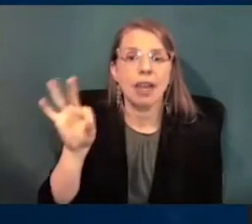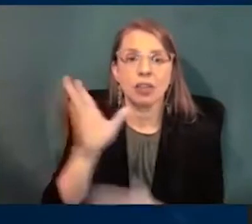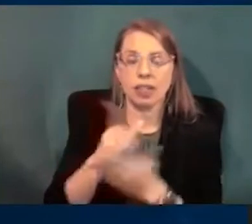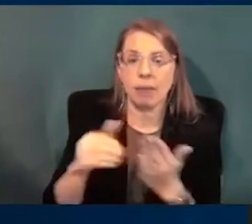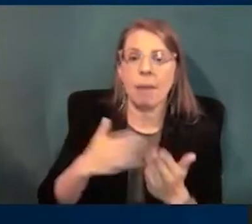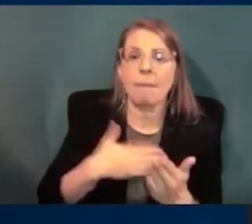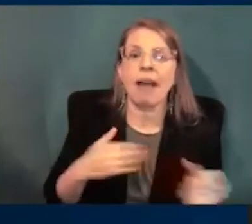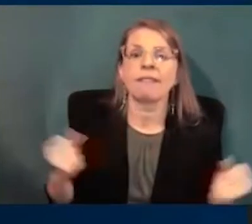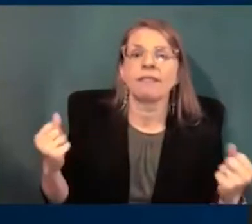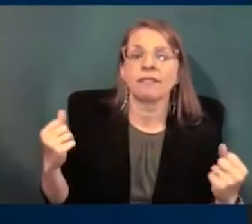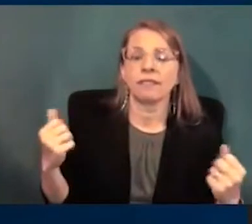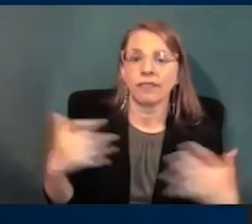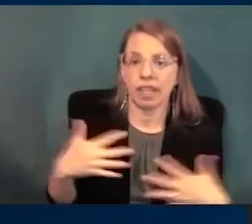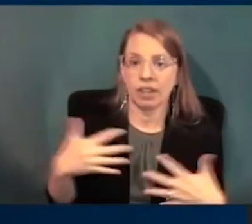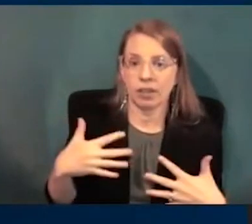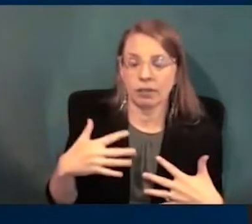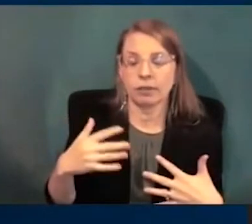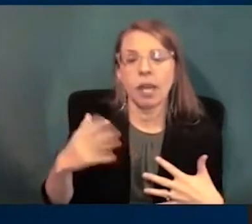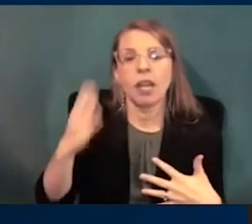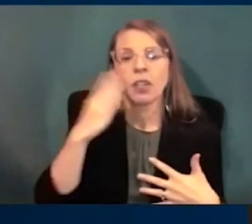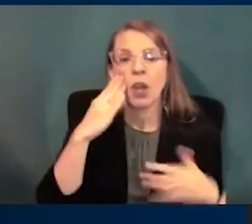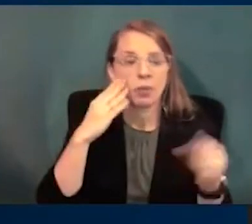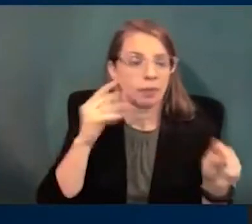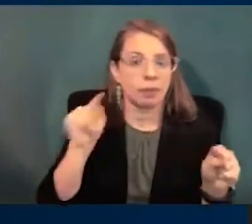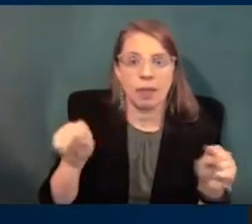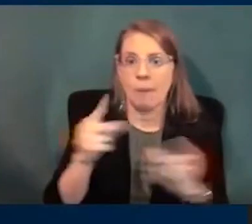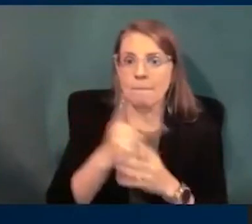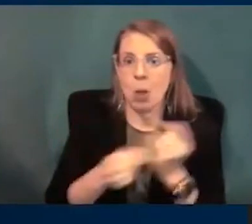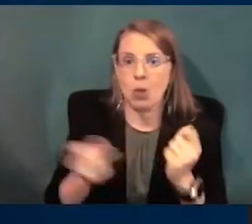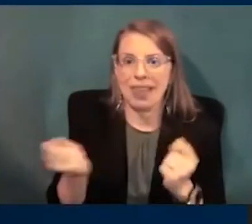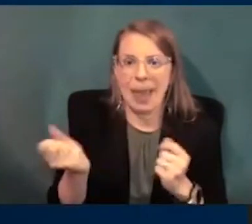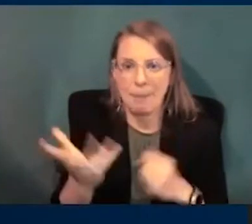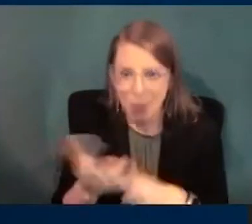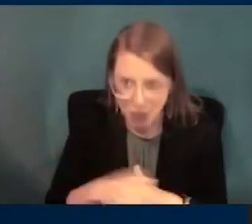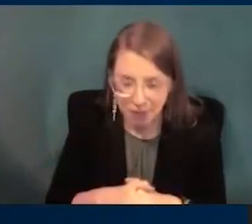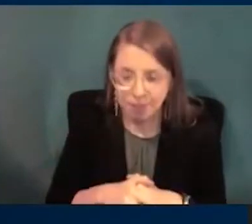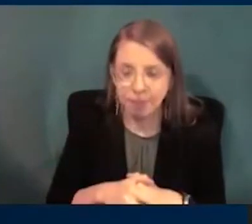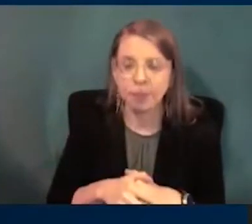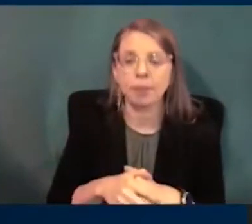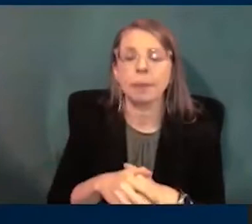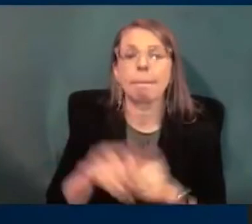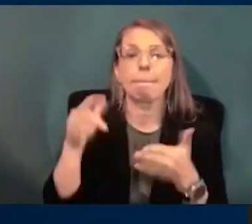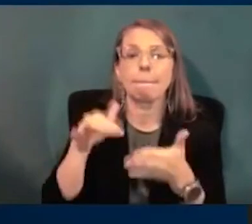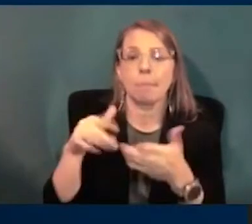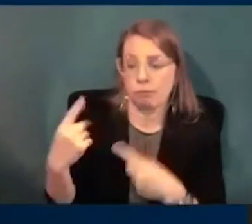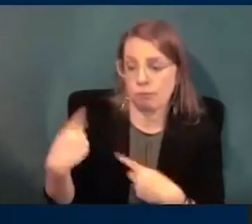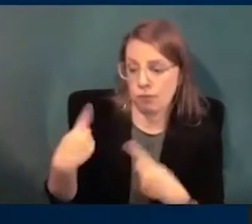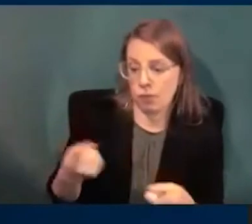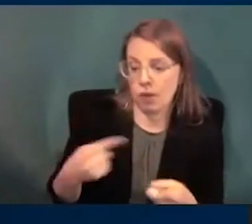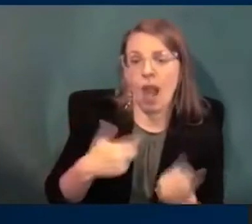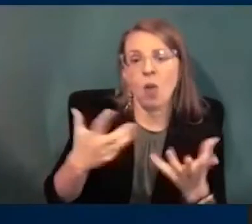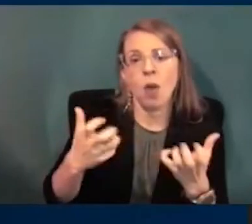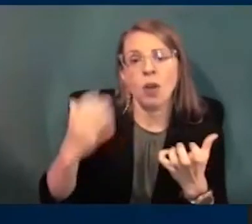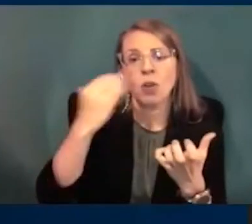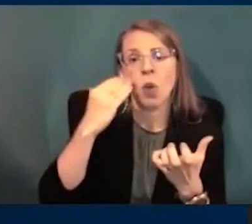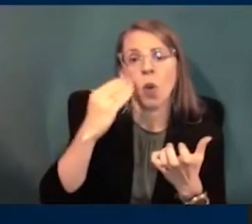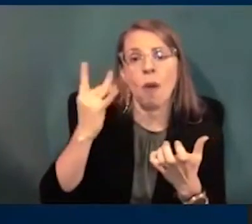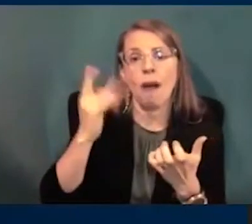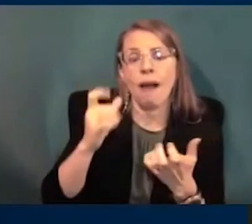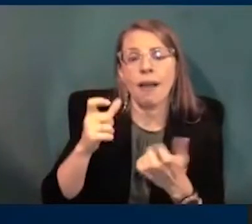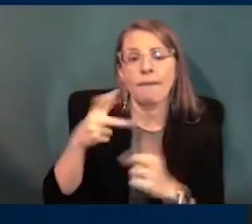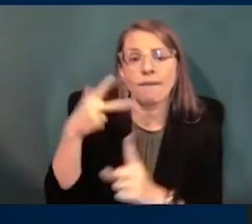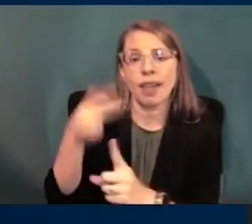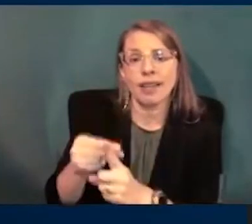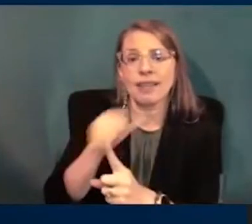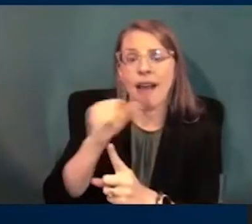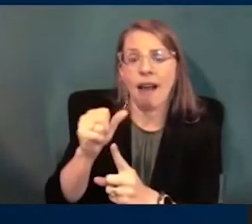it's a gamble either way. The study of it all thus far, I want to know about why haven't the vaccines been officially